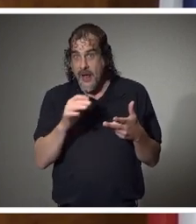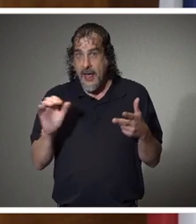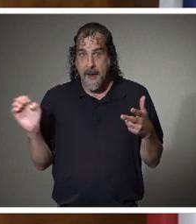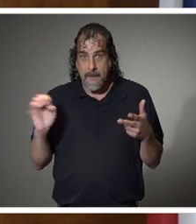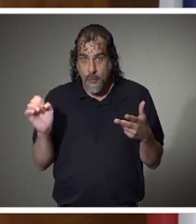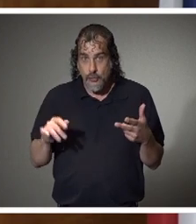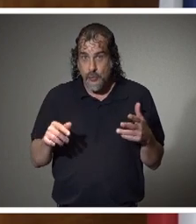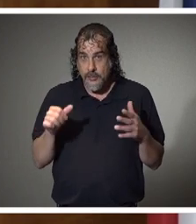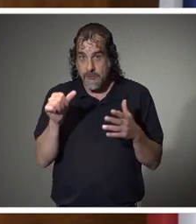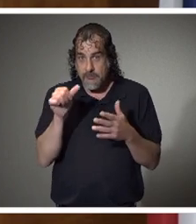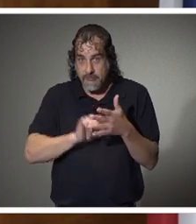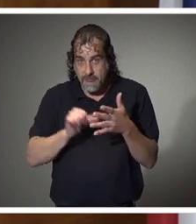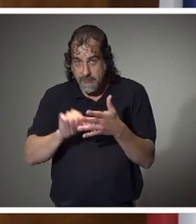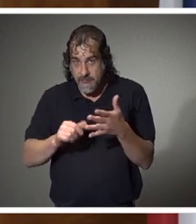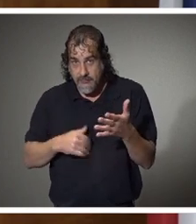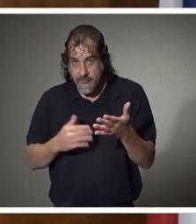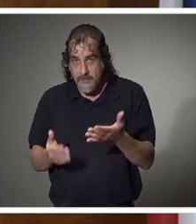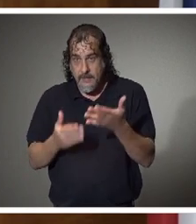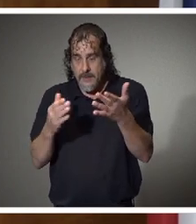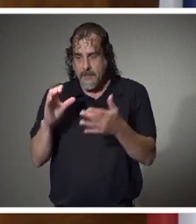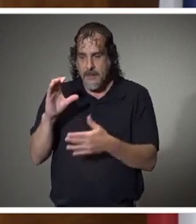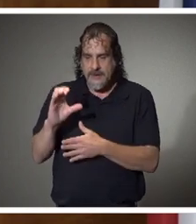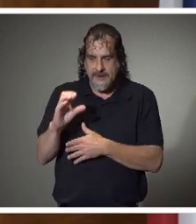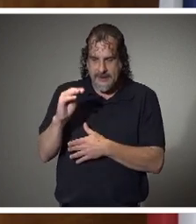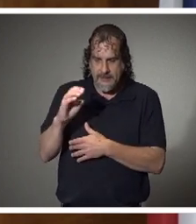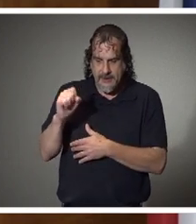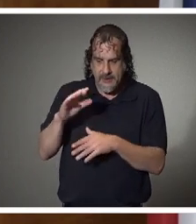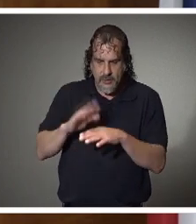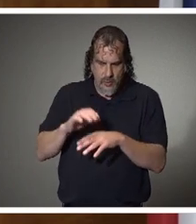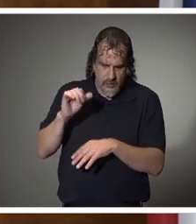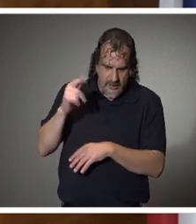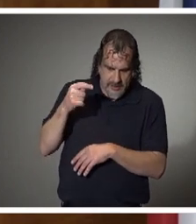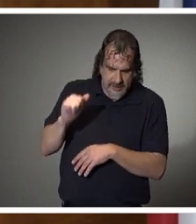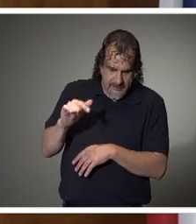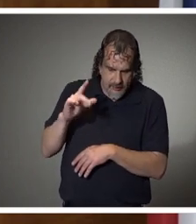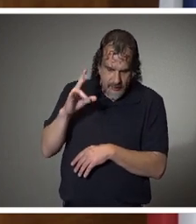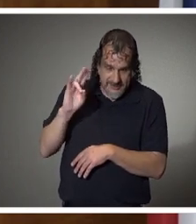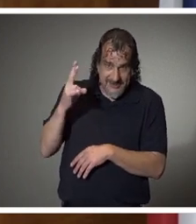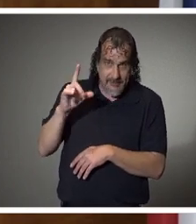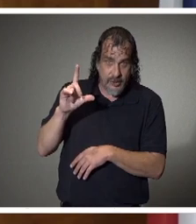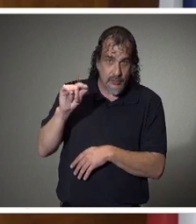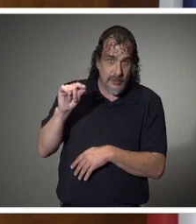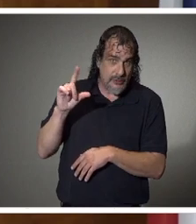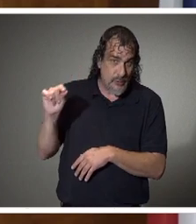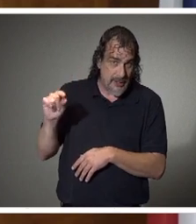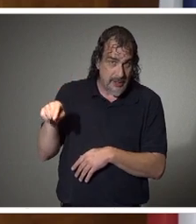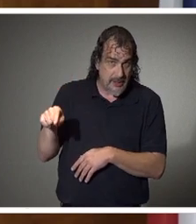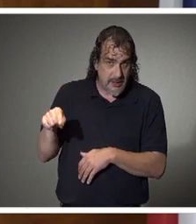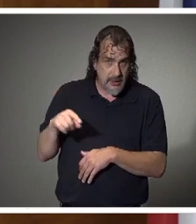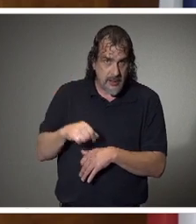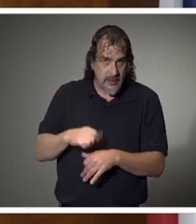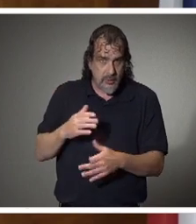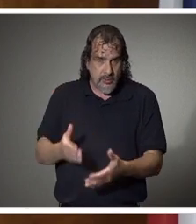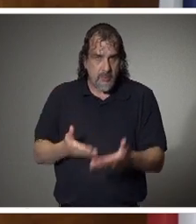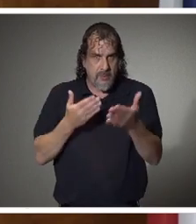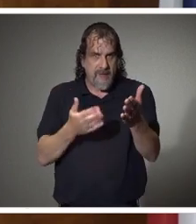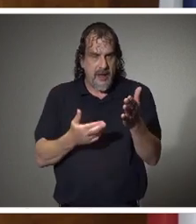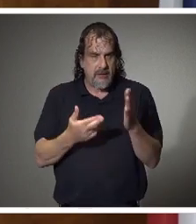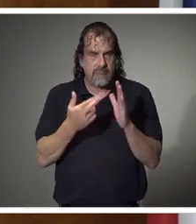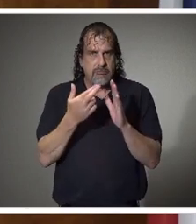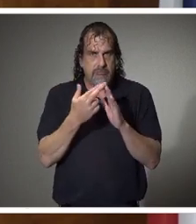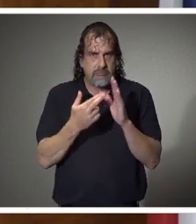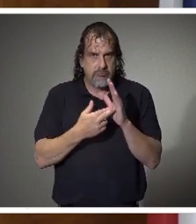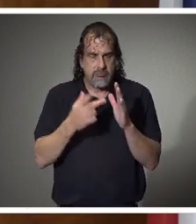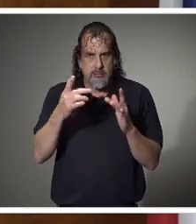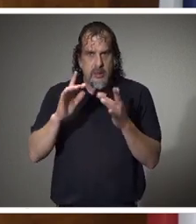treatment recommendations issued by CMS on April the 7th, 2020. We will actually provide the